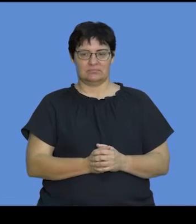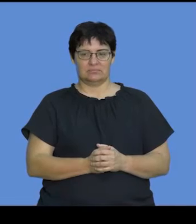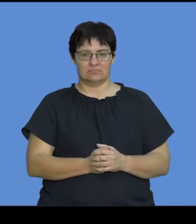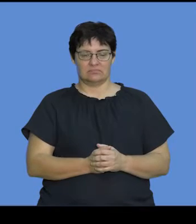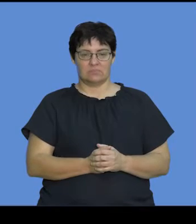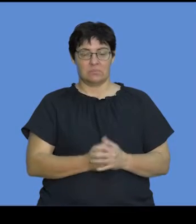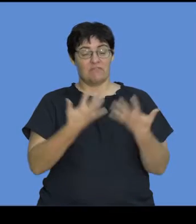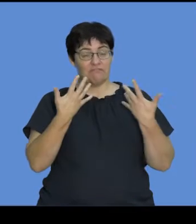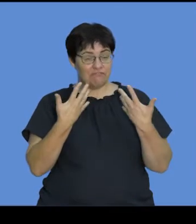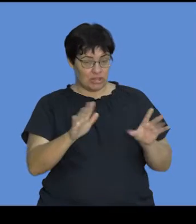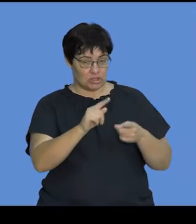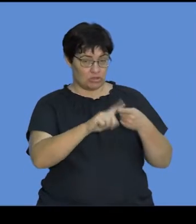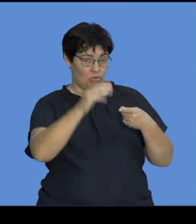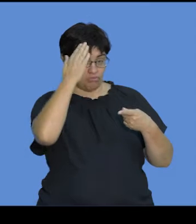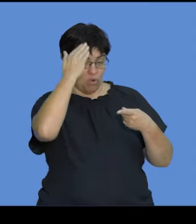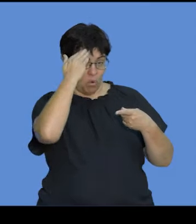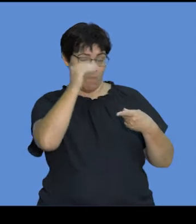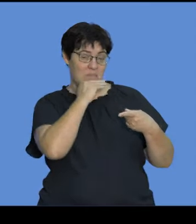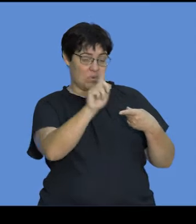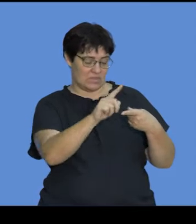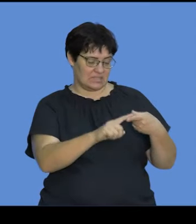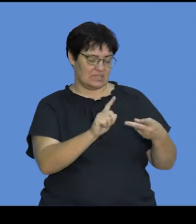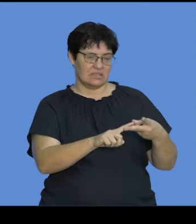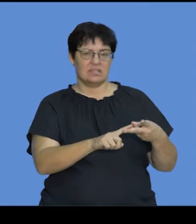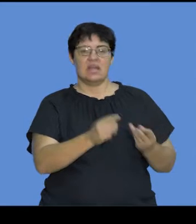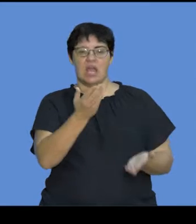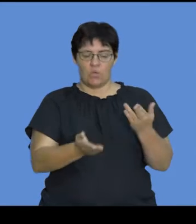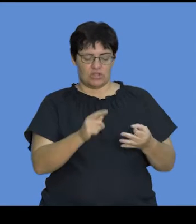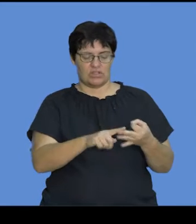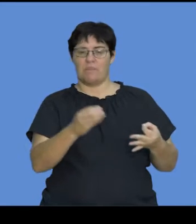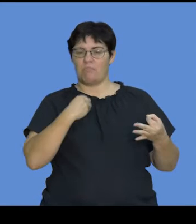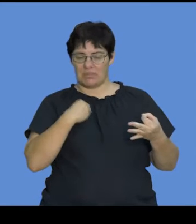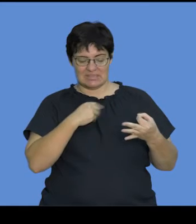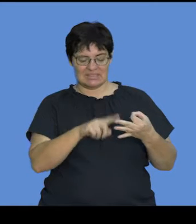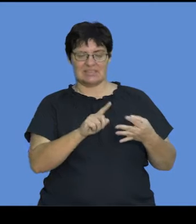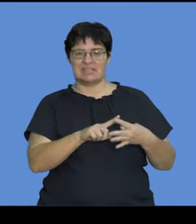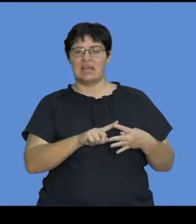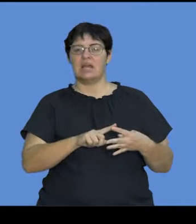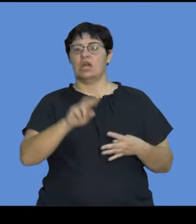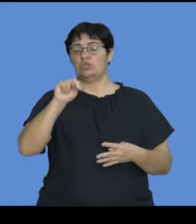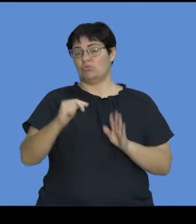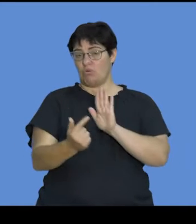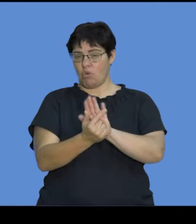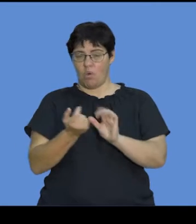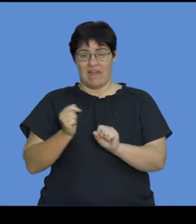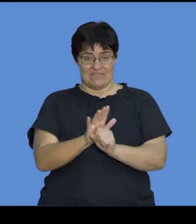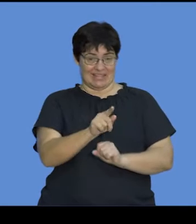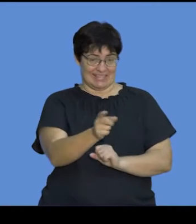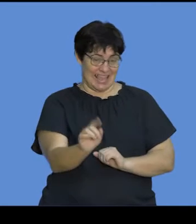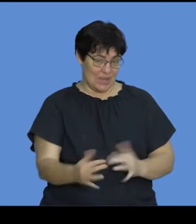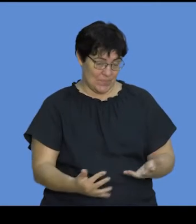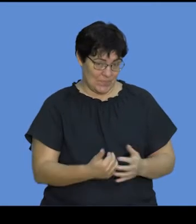By now, you should know the definition, the equation, the properties, and how Newton's laws affects it.